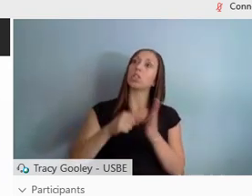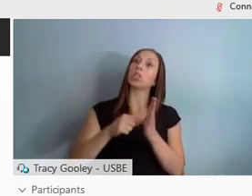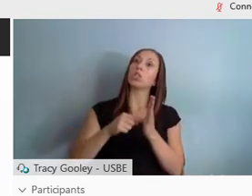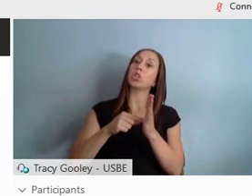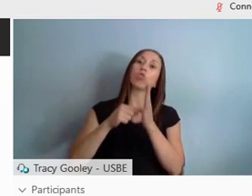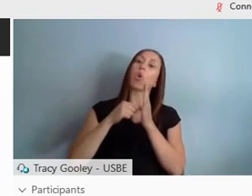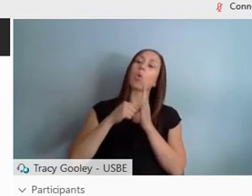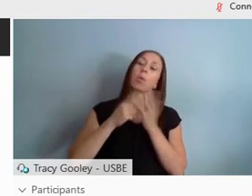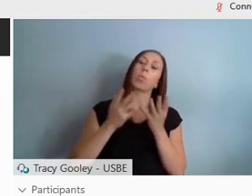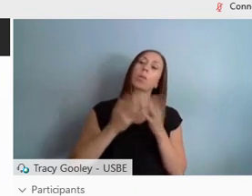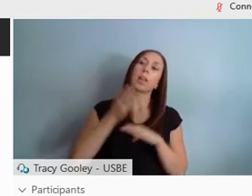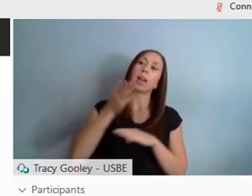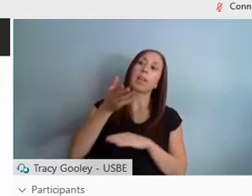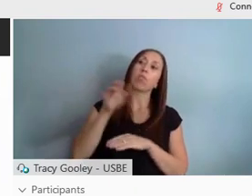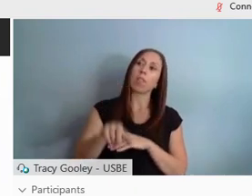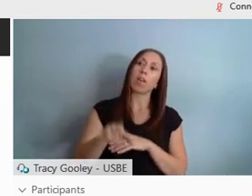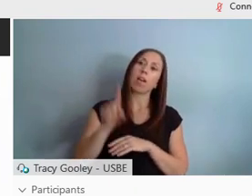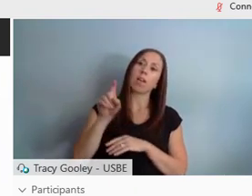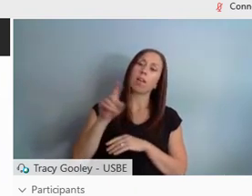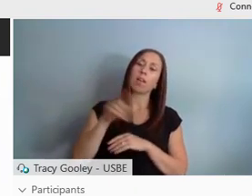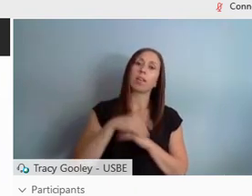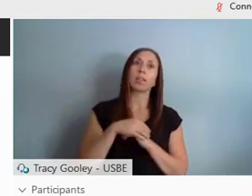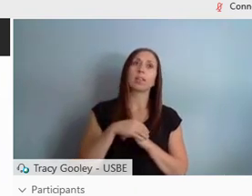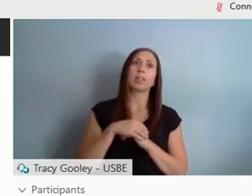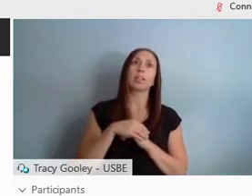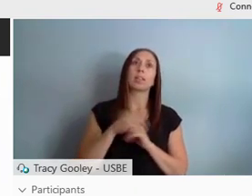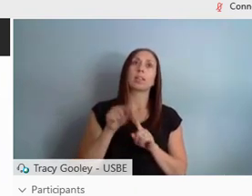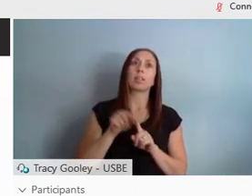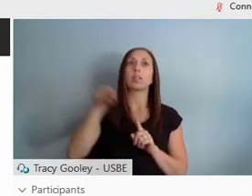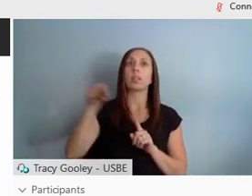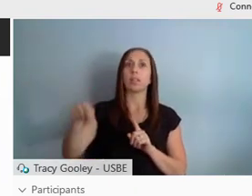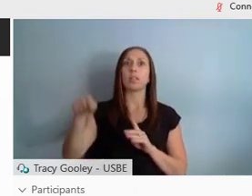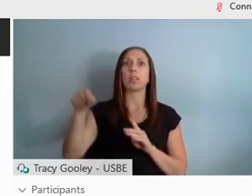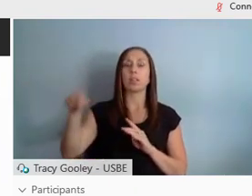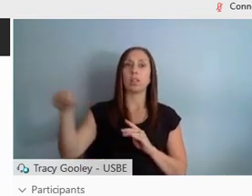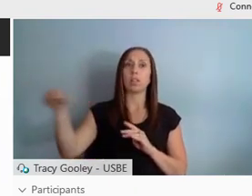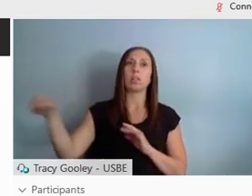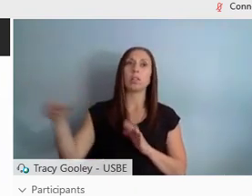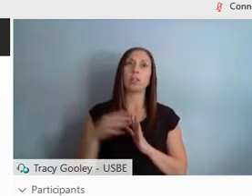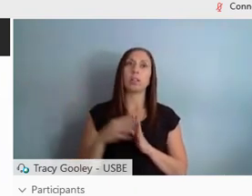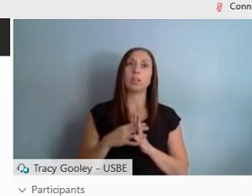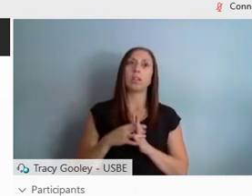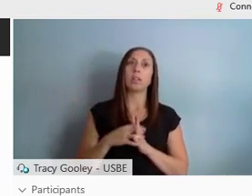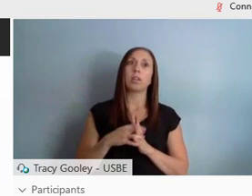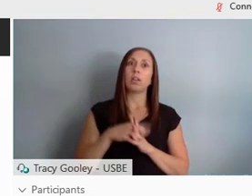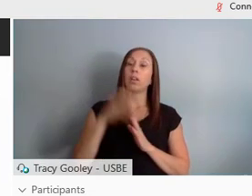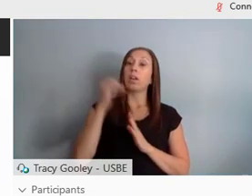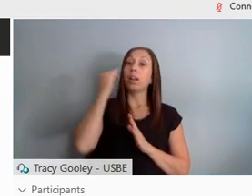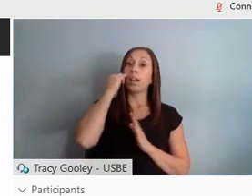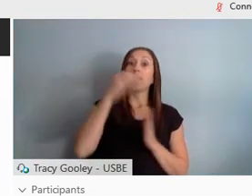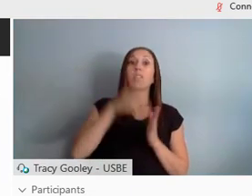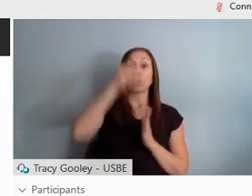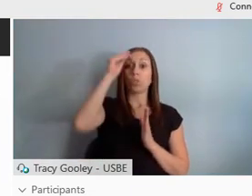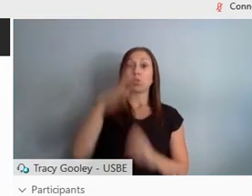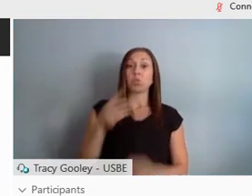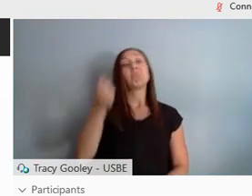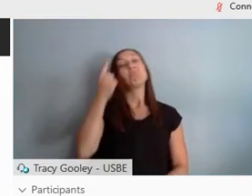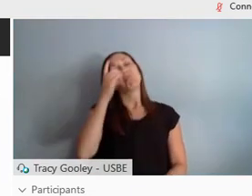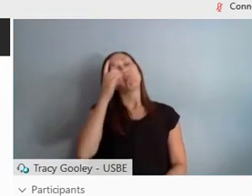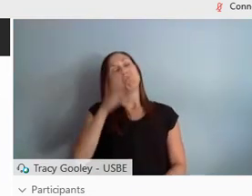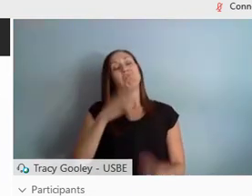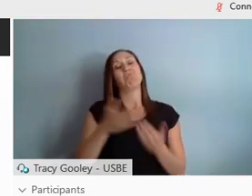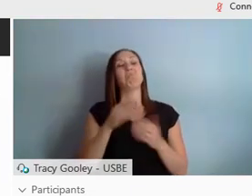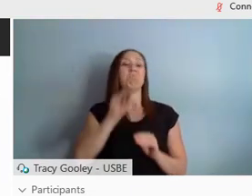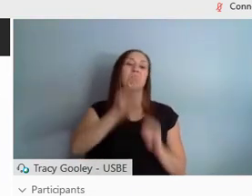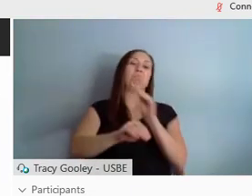what comes after that, and point to the next space. If the student gets what they're supposed to do and they just start